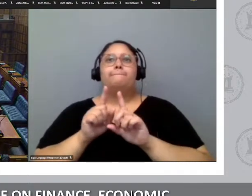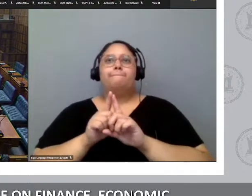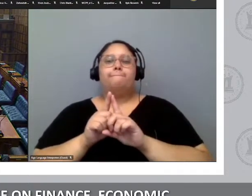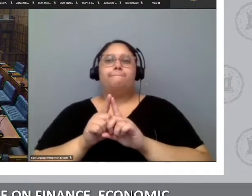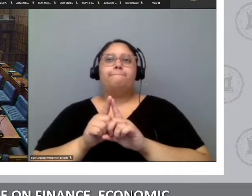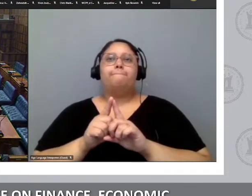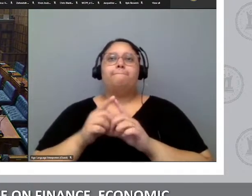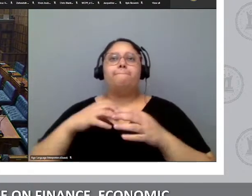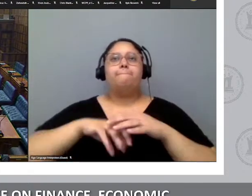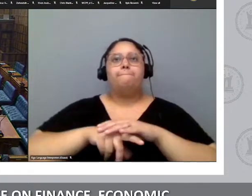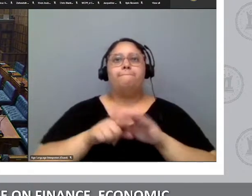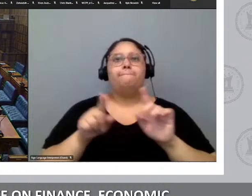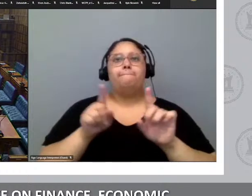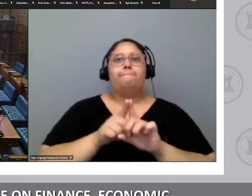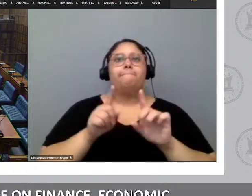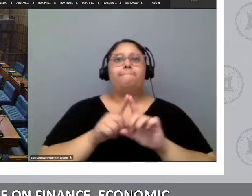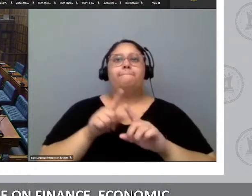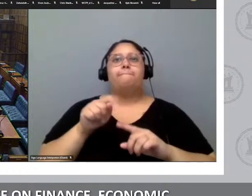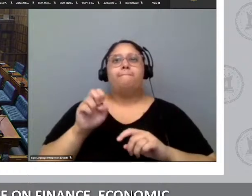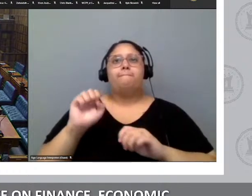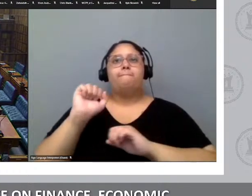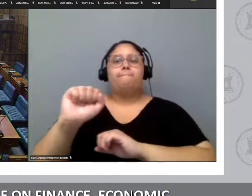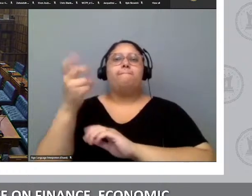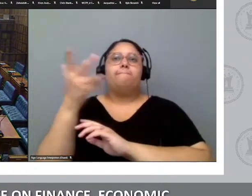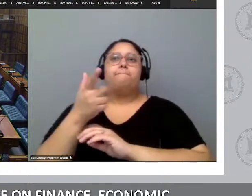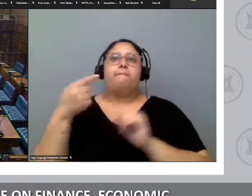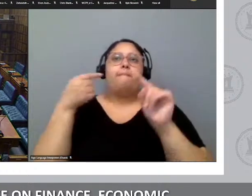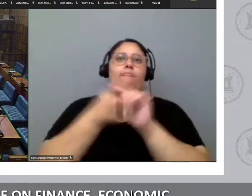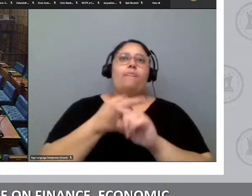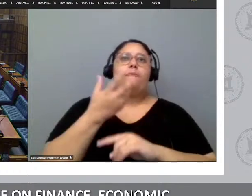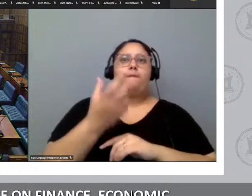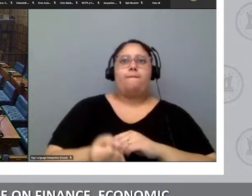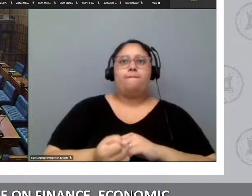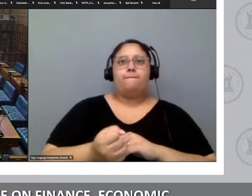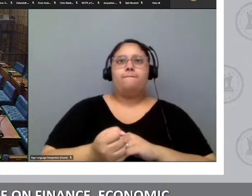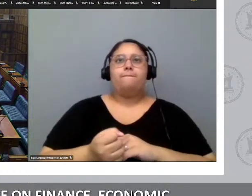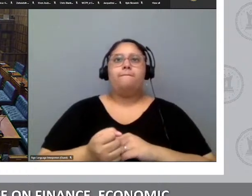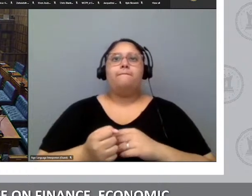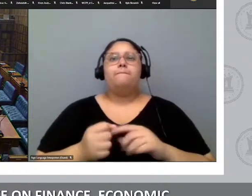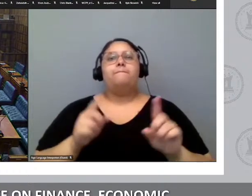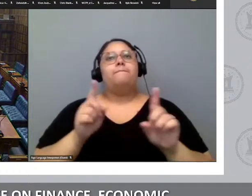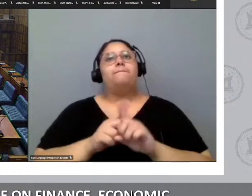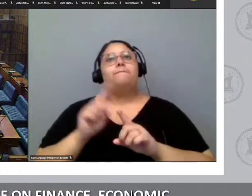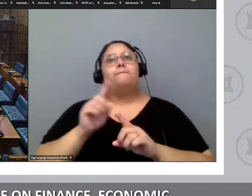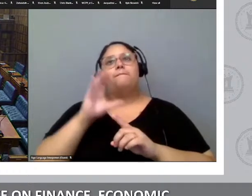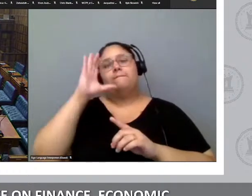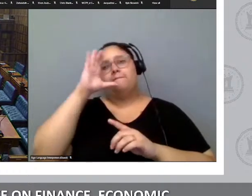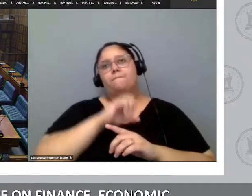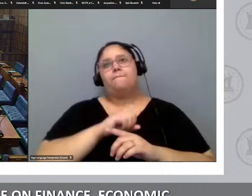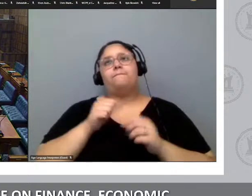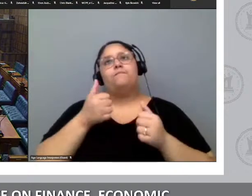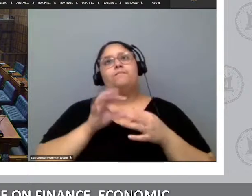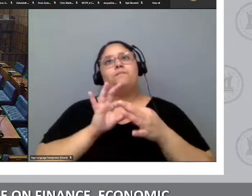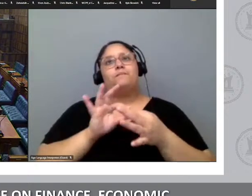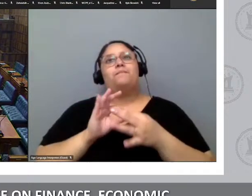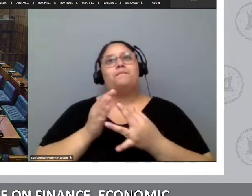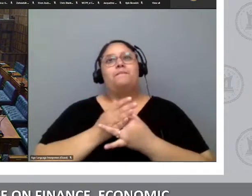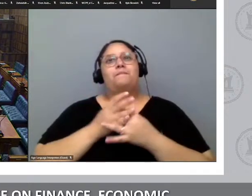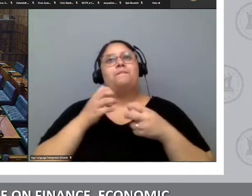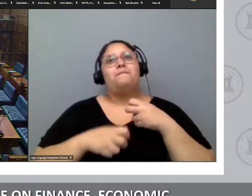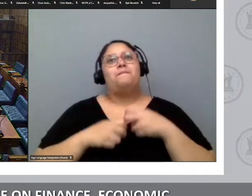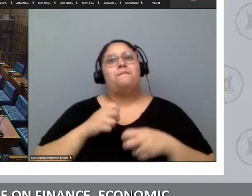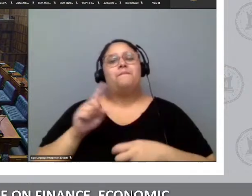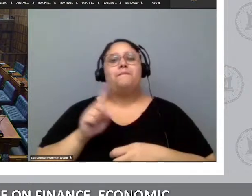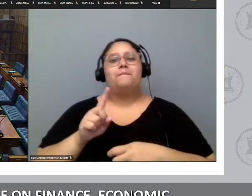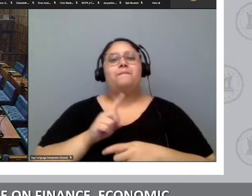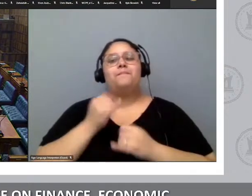and um what transet has presented and if so what seems to have been these relationship problems is that